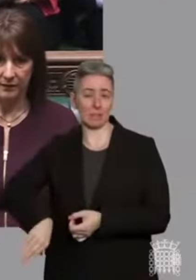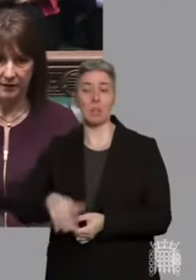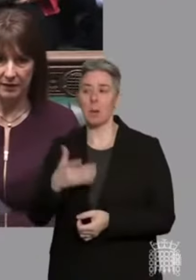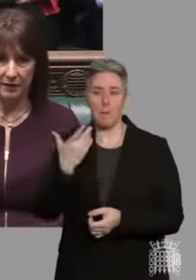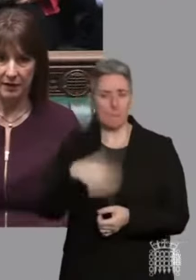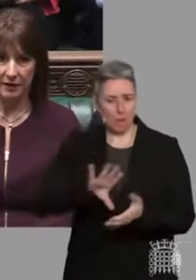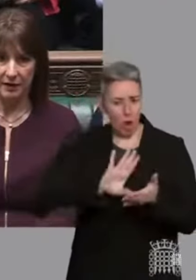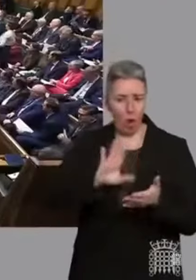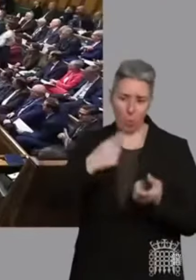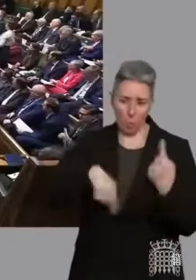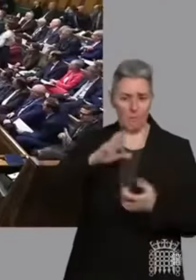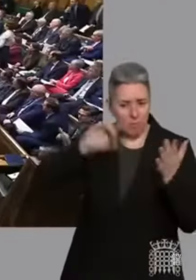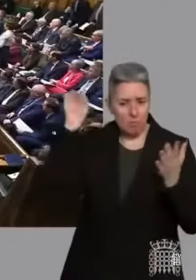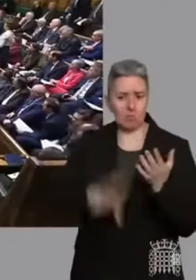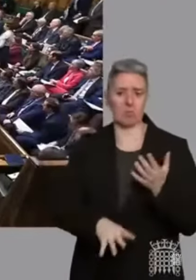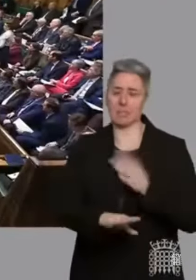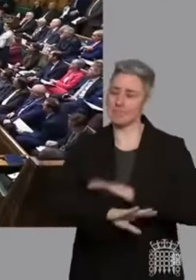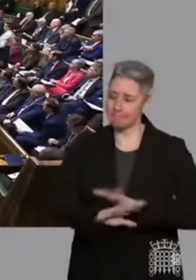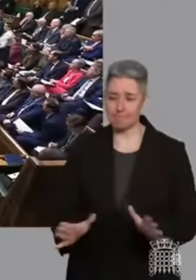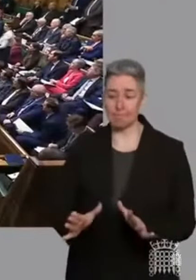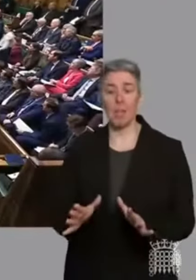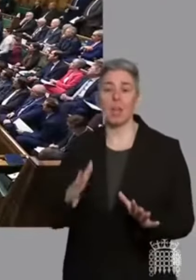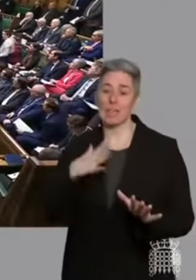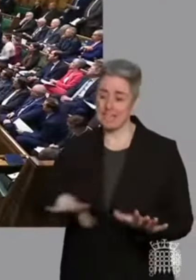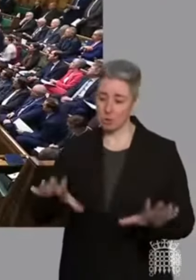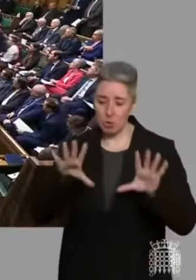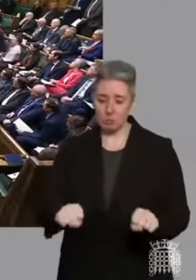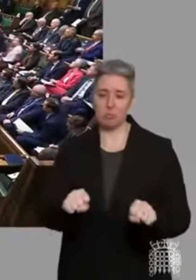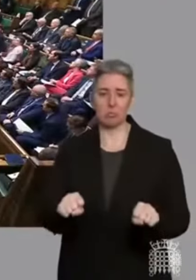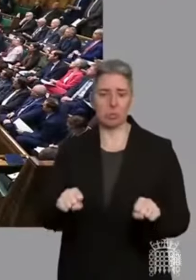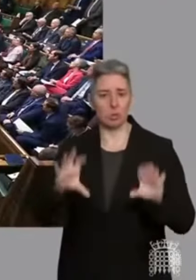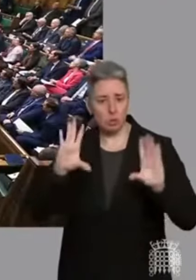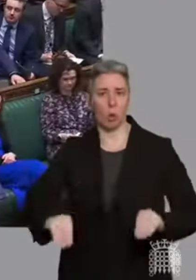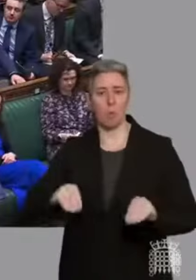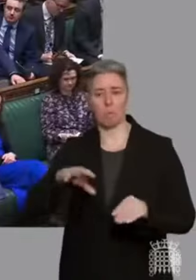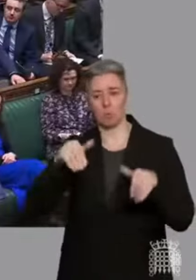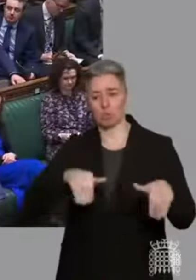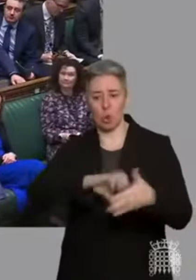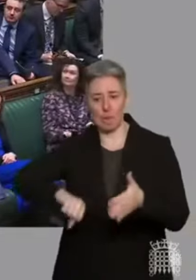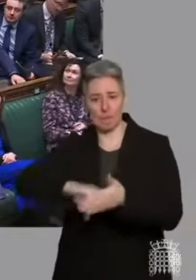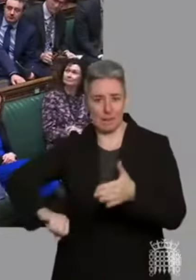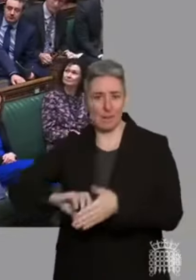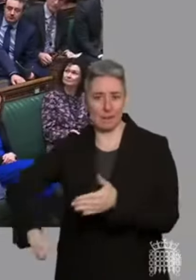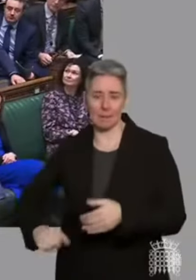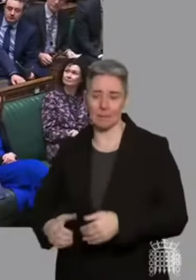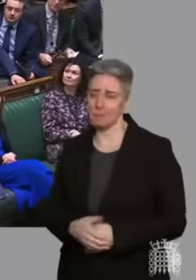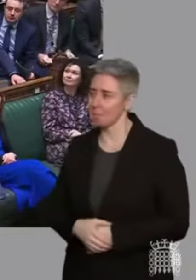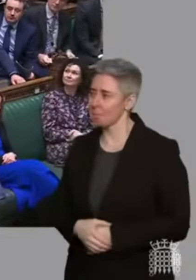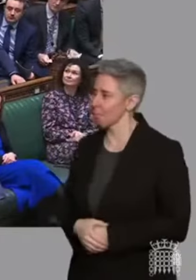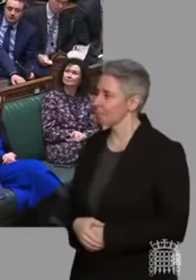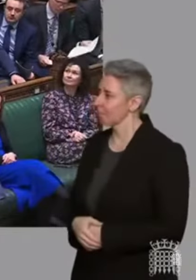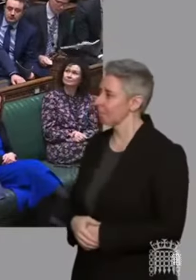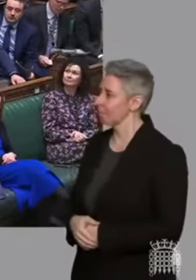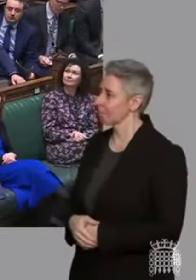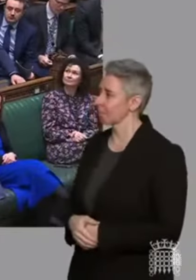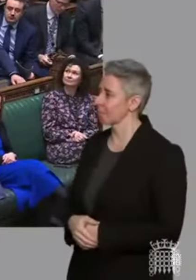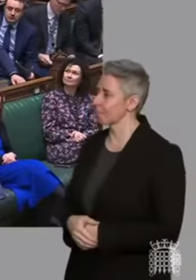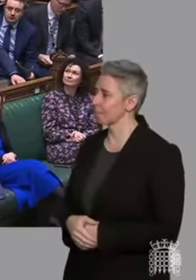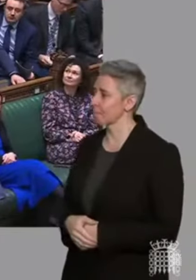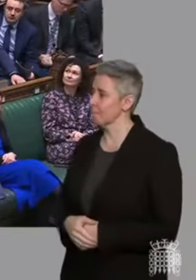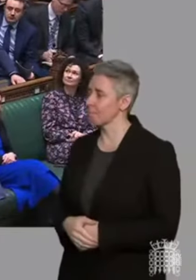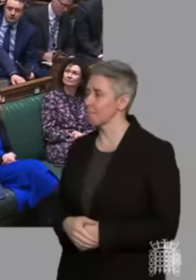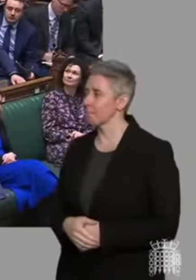control. William. Thank you, Mr. Speaker. Following my right honourable friend, the member for Kingston and Surbiton, I wanted to raise an equally